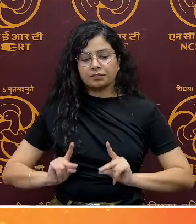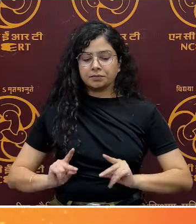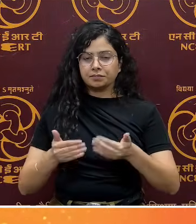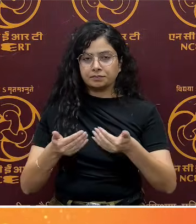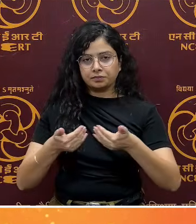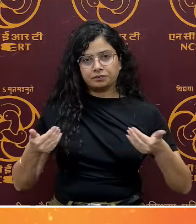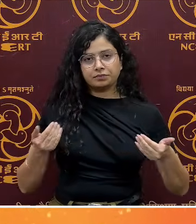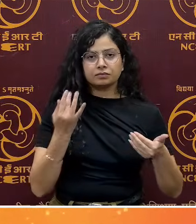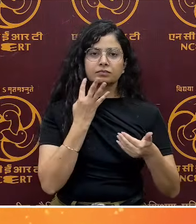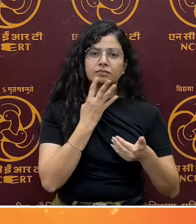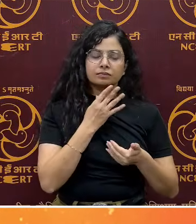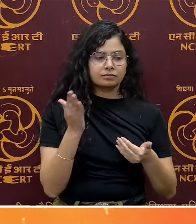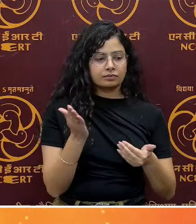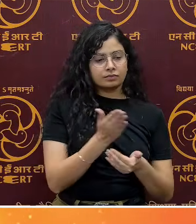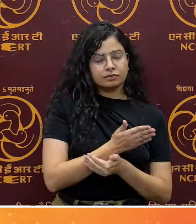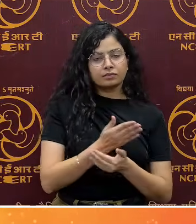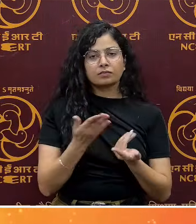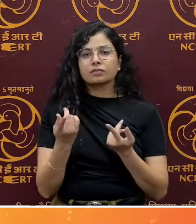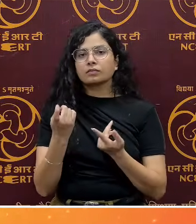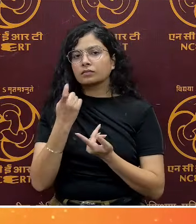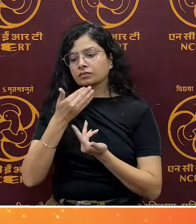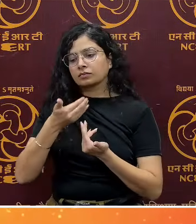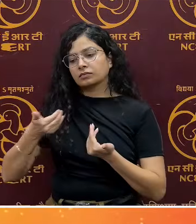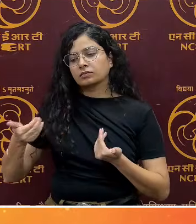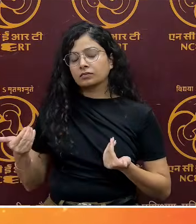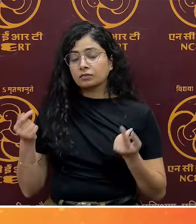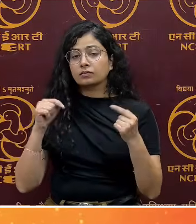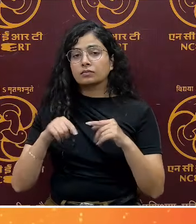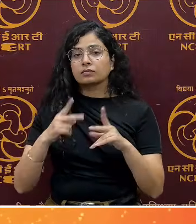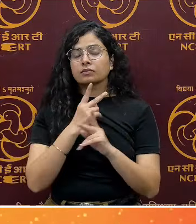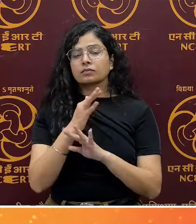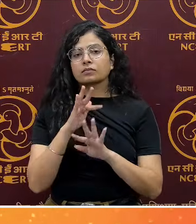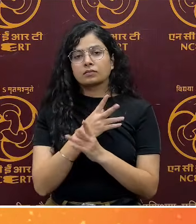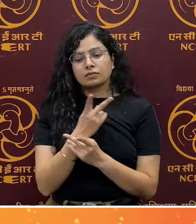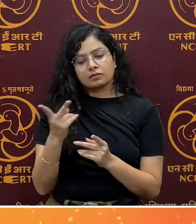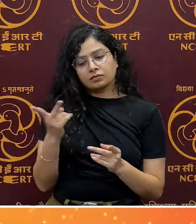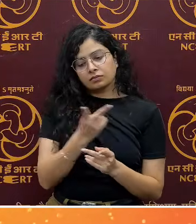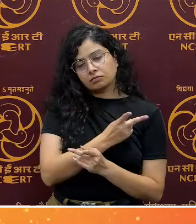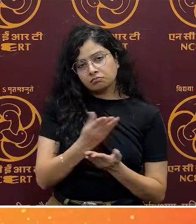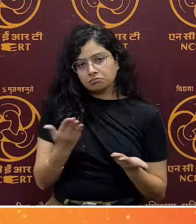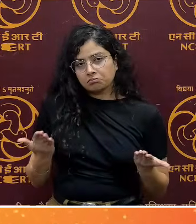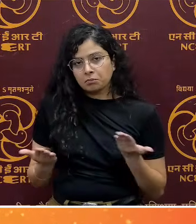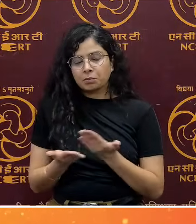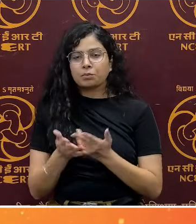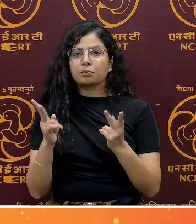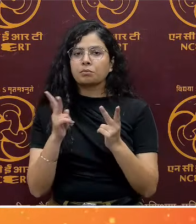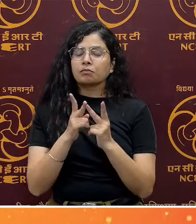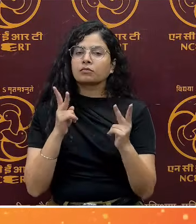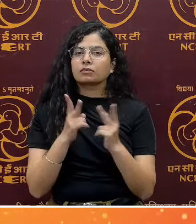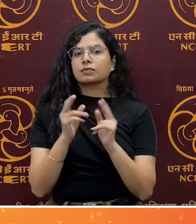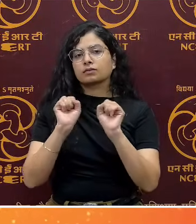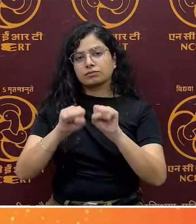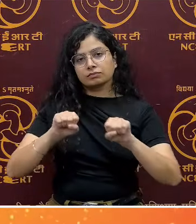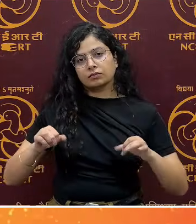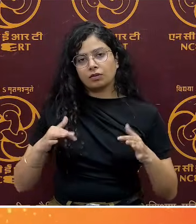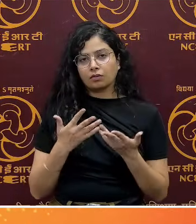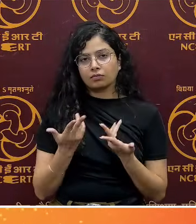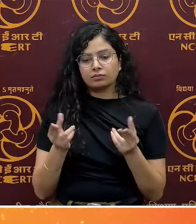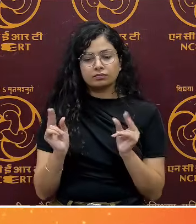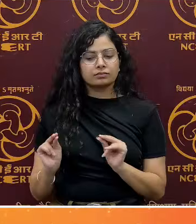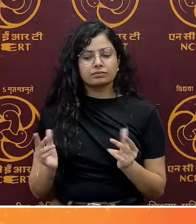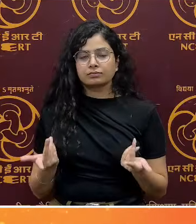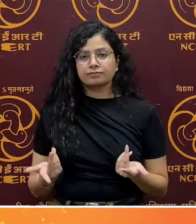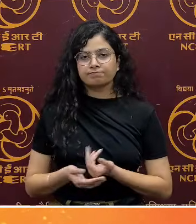white portion and see whether the two portions are really equal or